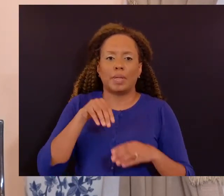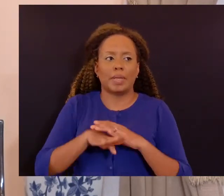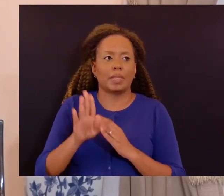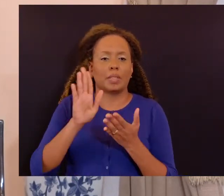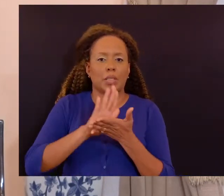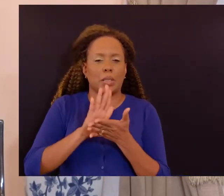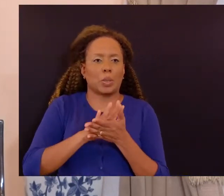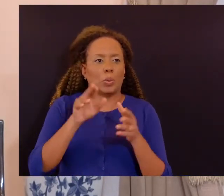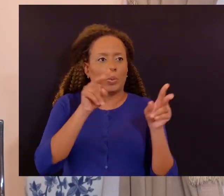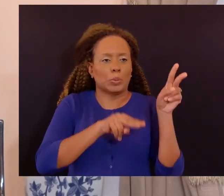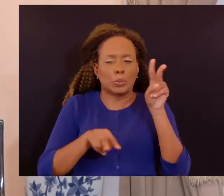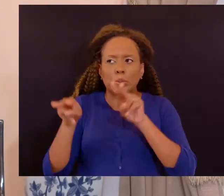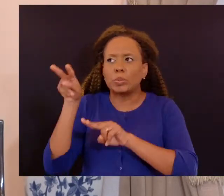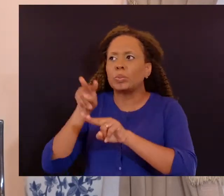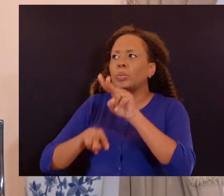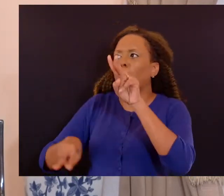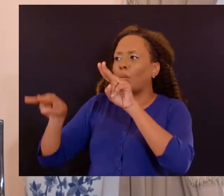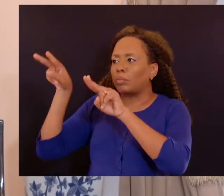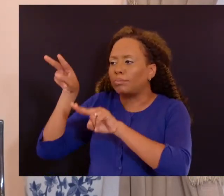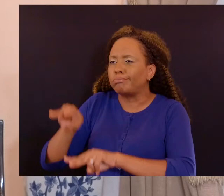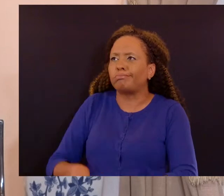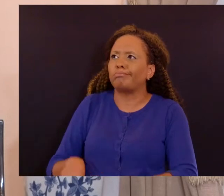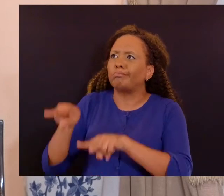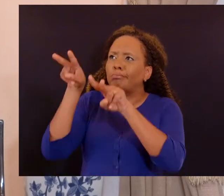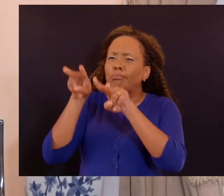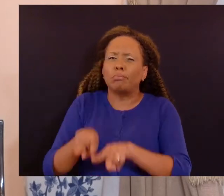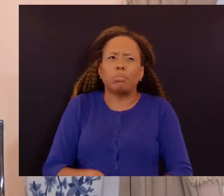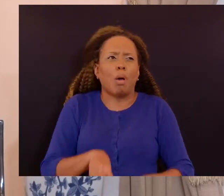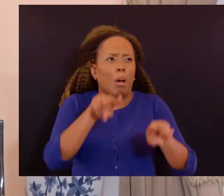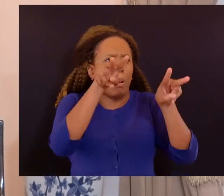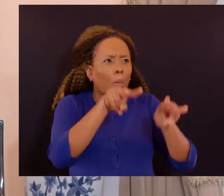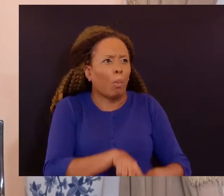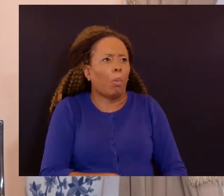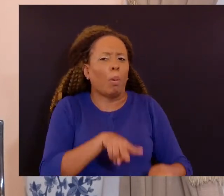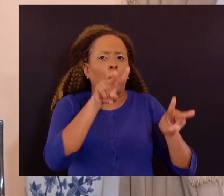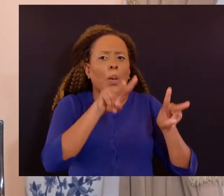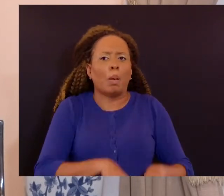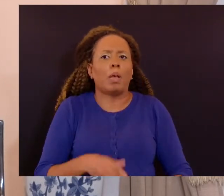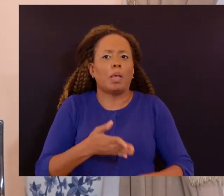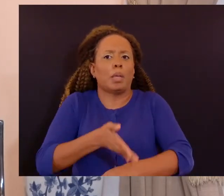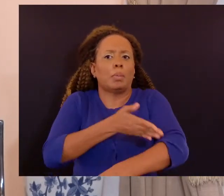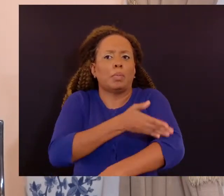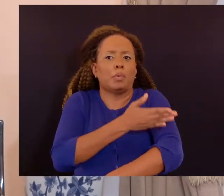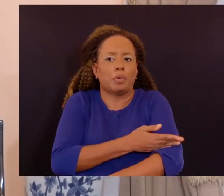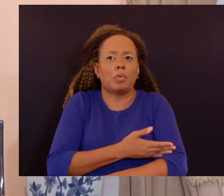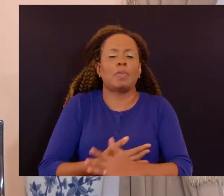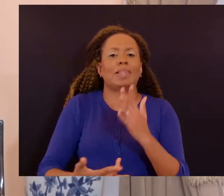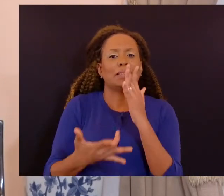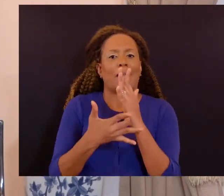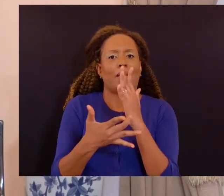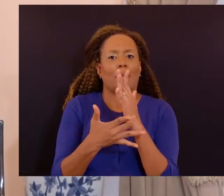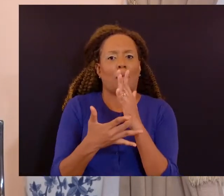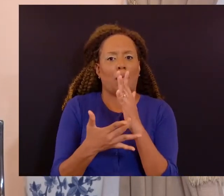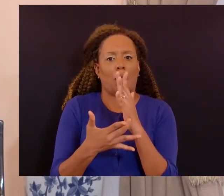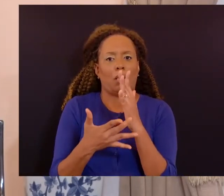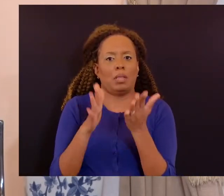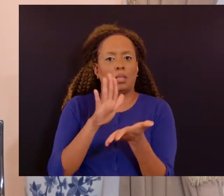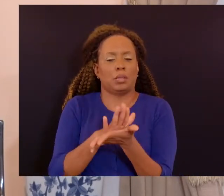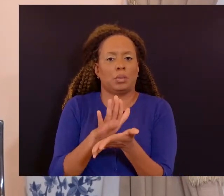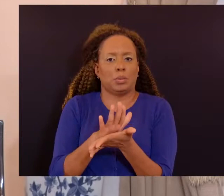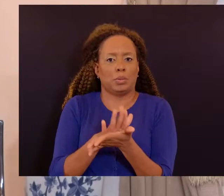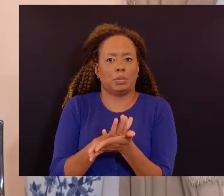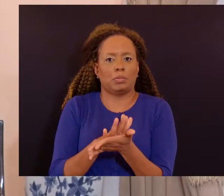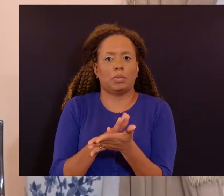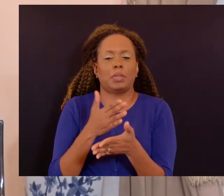being able to improve on the digital infrastructure through our school plans. Now, as with most things,